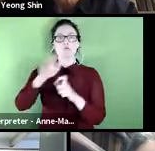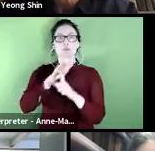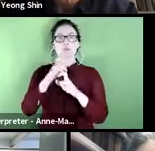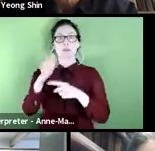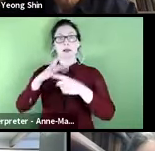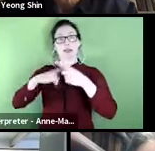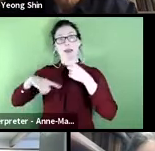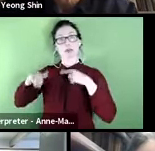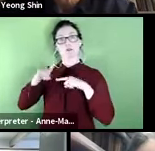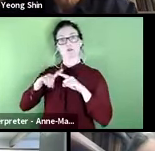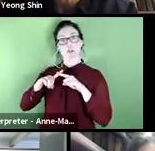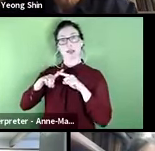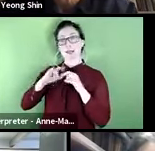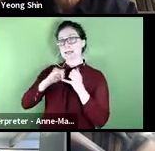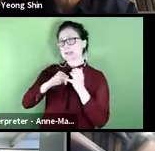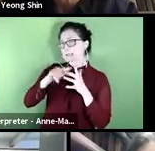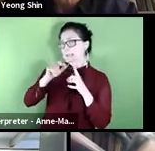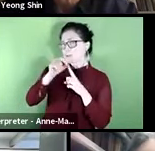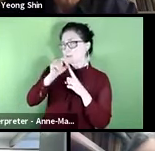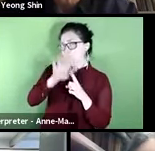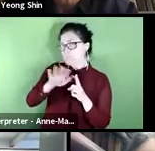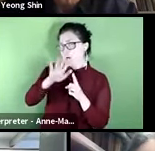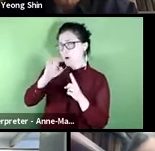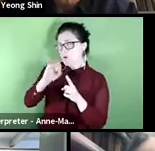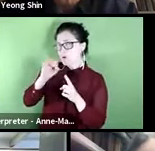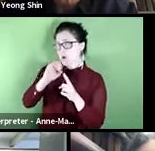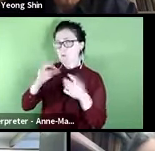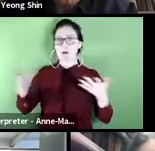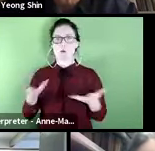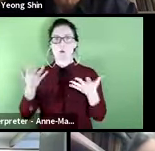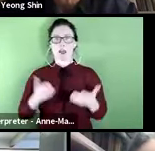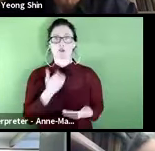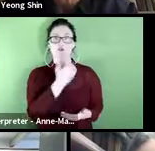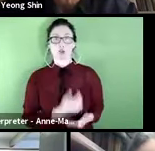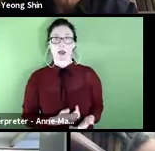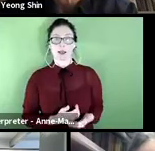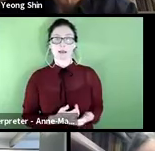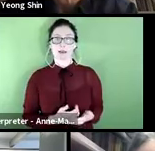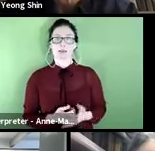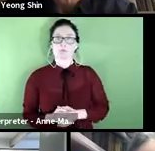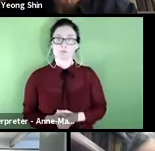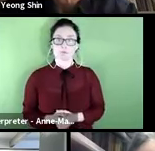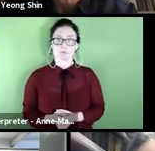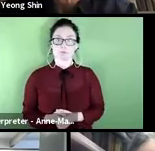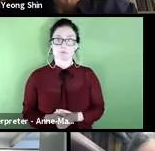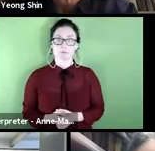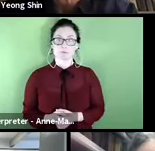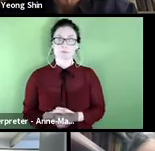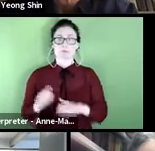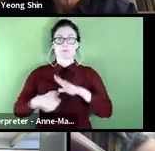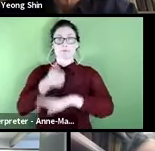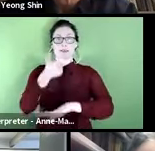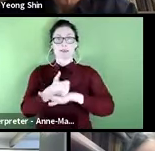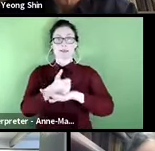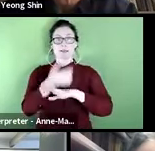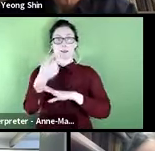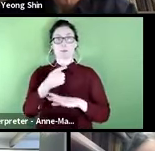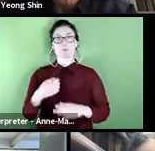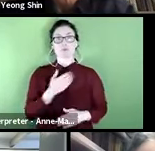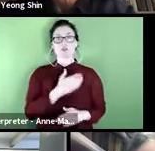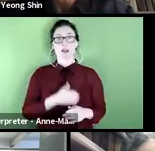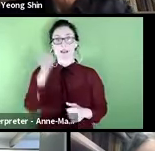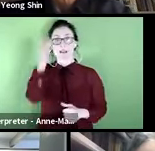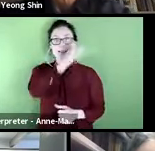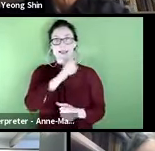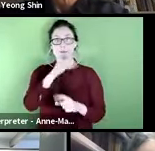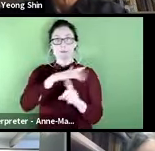last September or October in China, in Kunming, organized by the Chinese Academy of Social Sciences. It